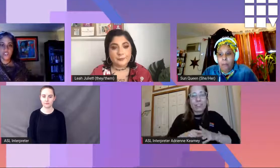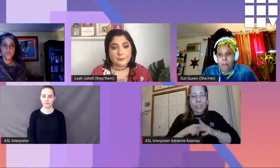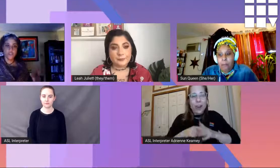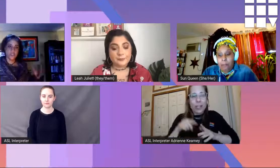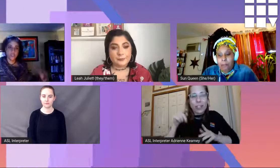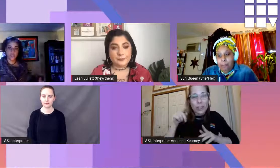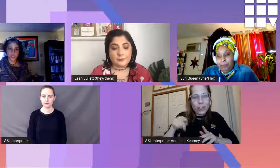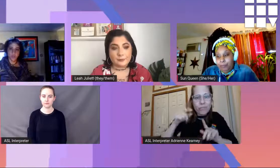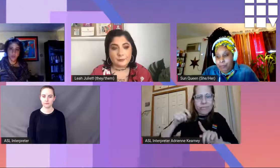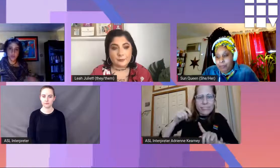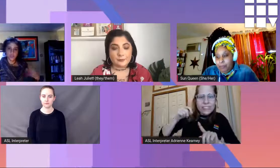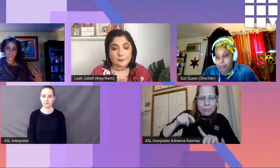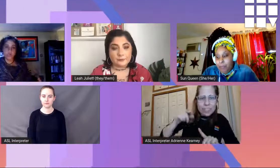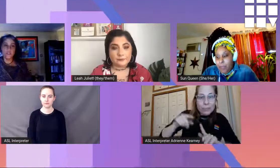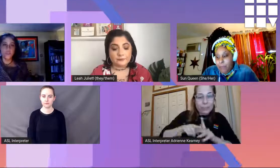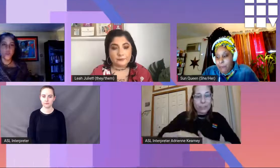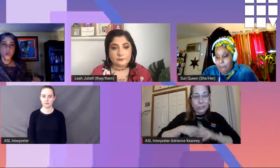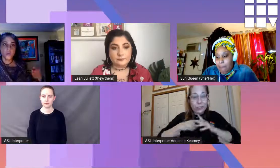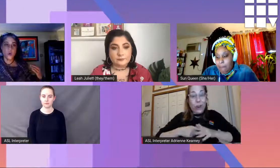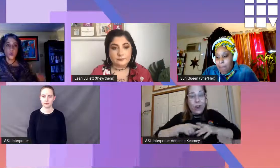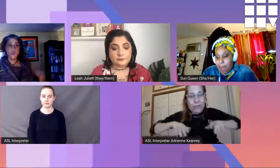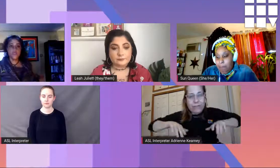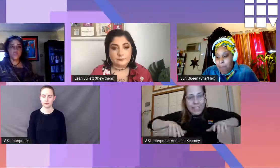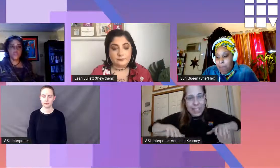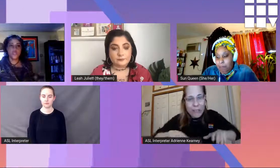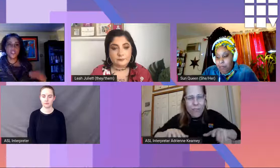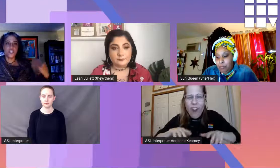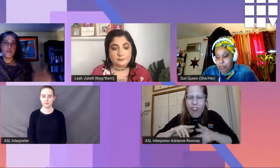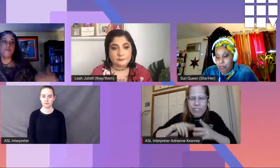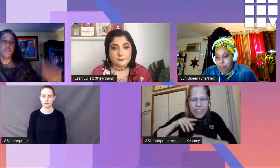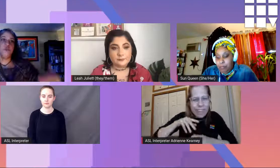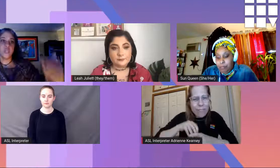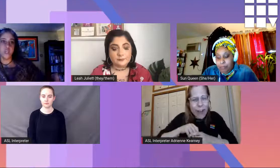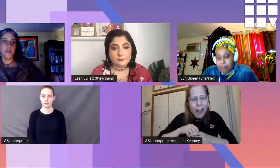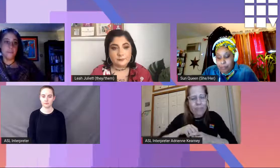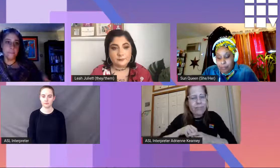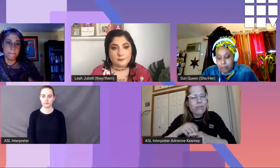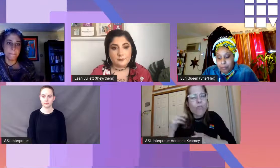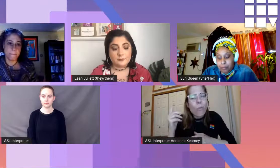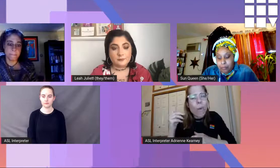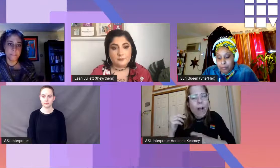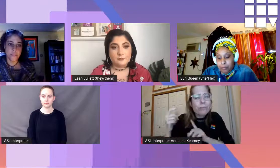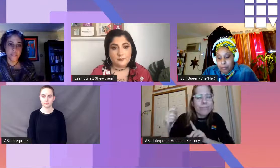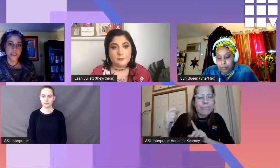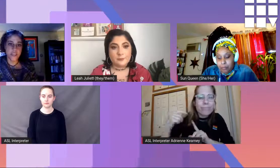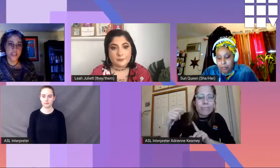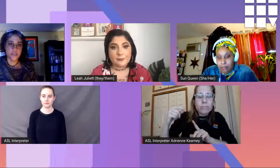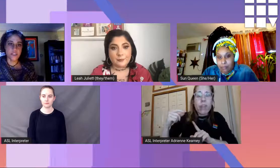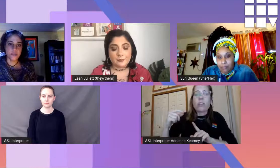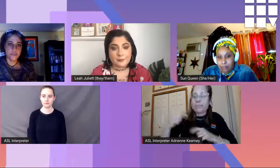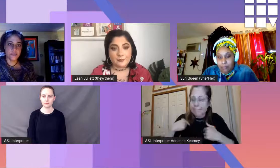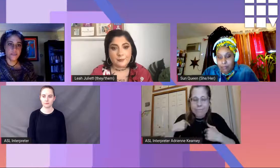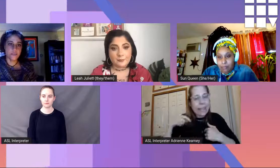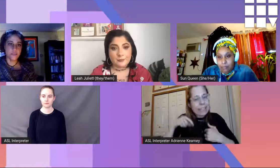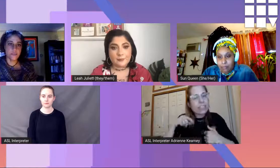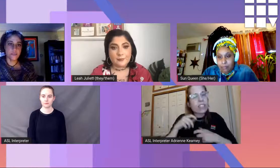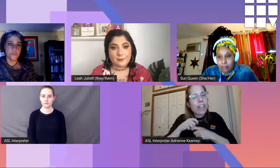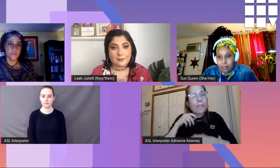all these different things that we care about that we jump into. But what was the issue that jumped you into